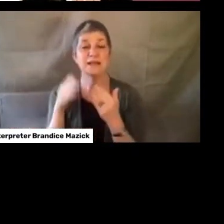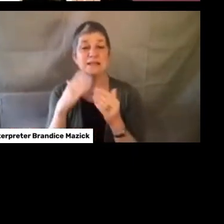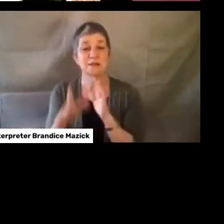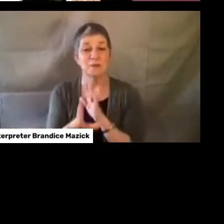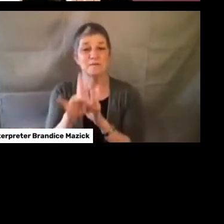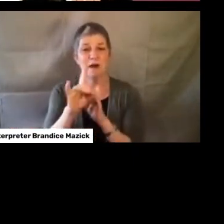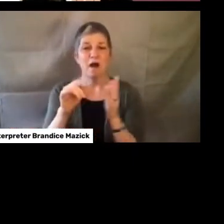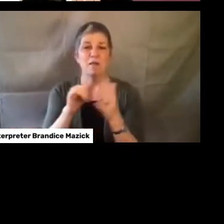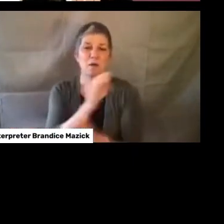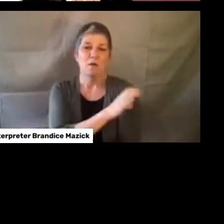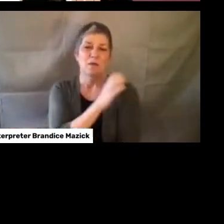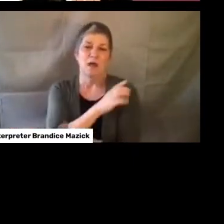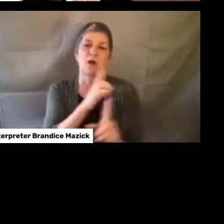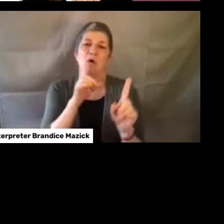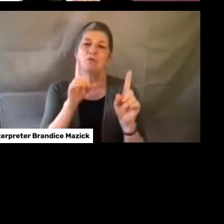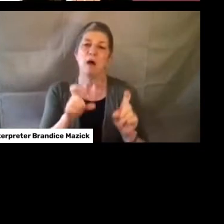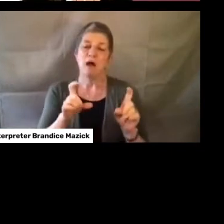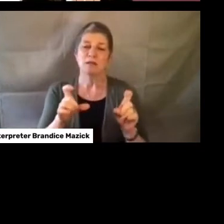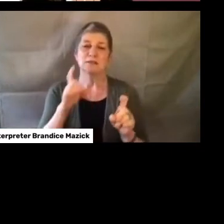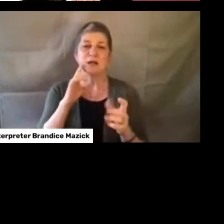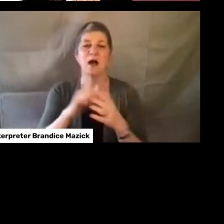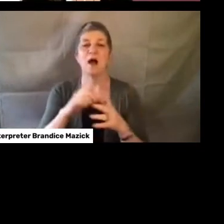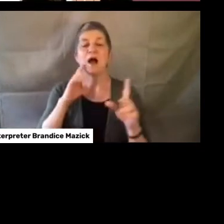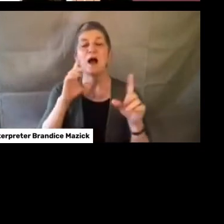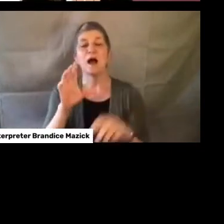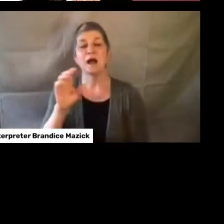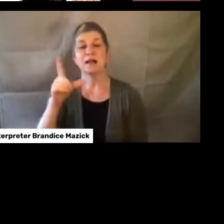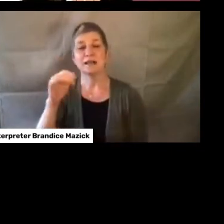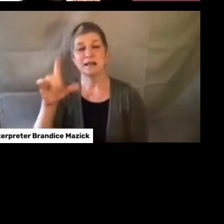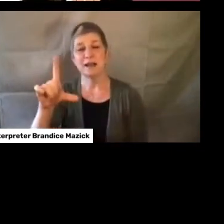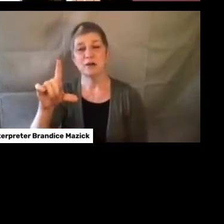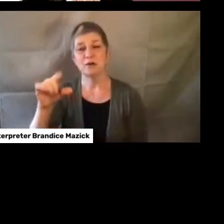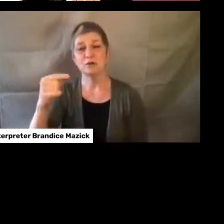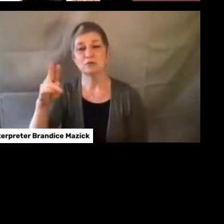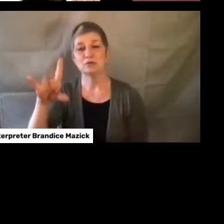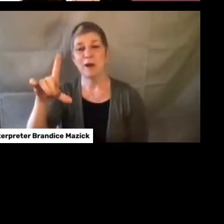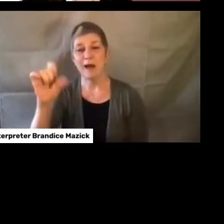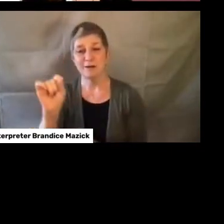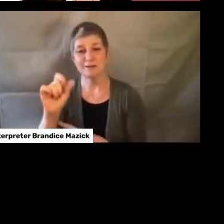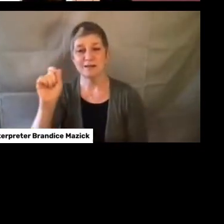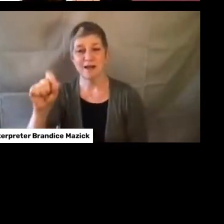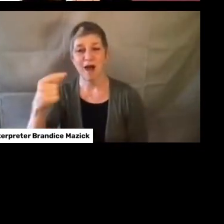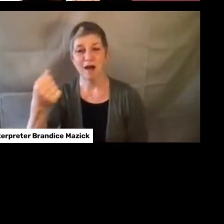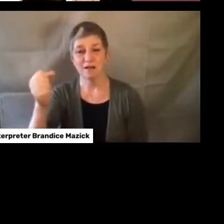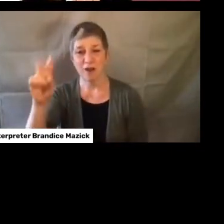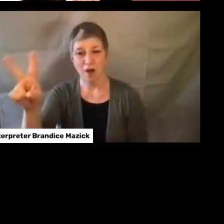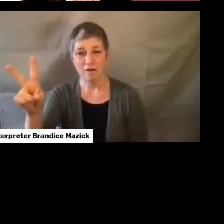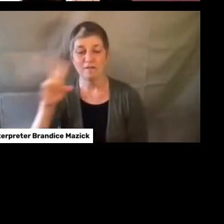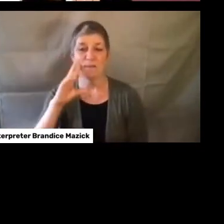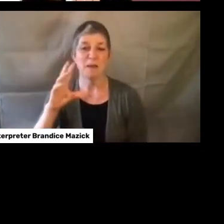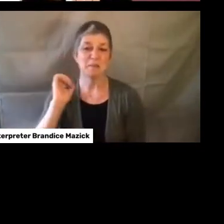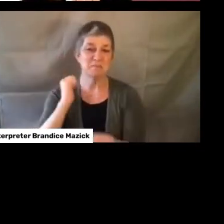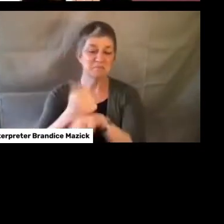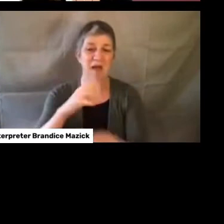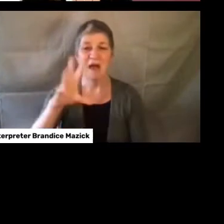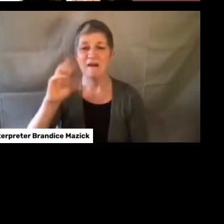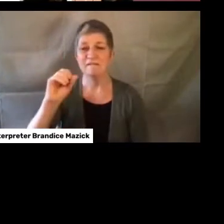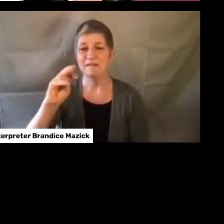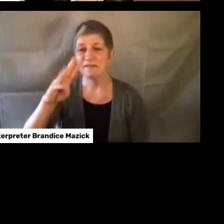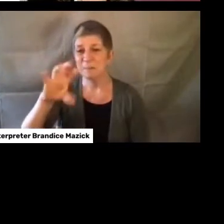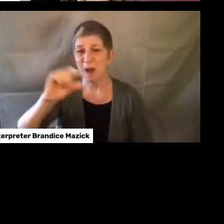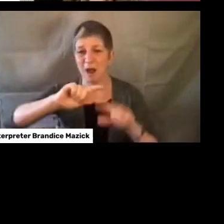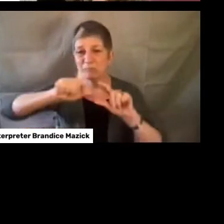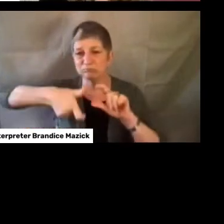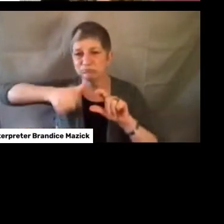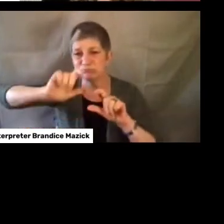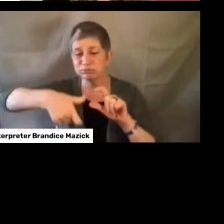those clinical trials. If you go on clinicaltrials.gov and you say 50 miles, let's say, you'll find all of the different clinical trials that are going on. And